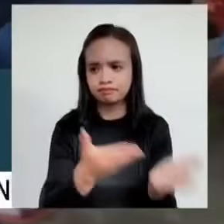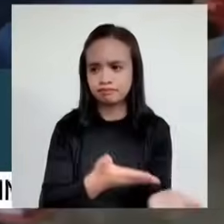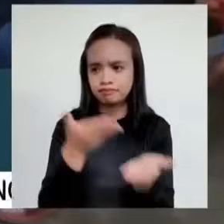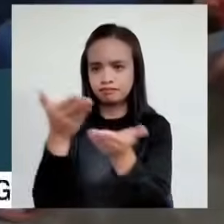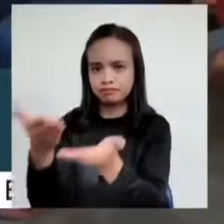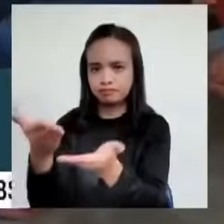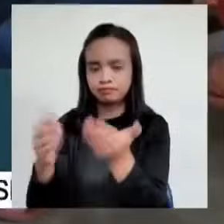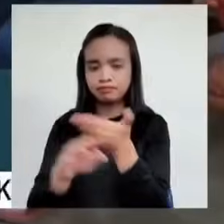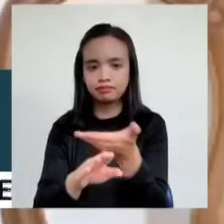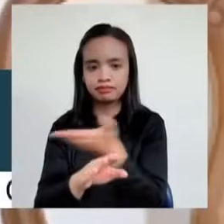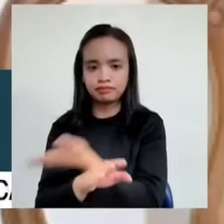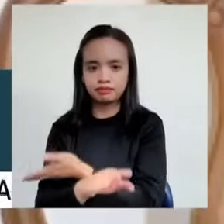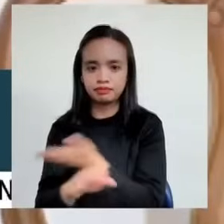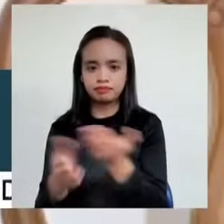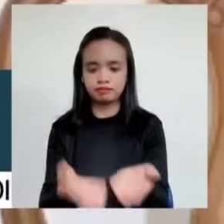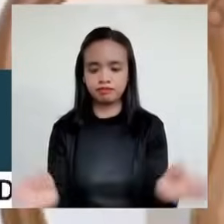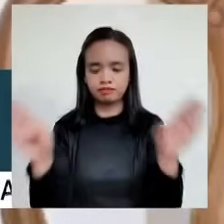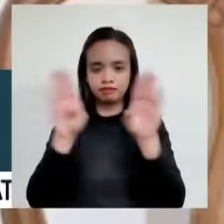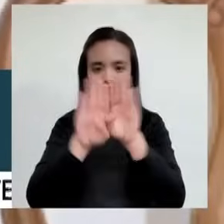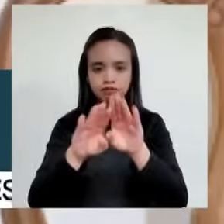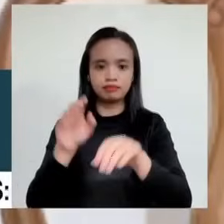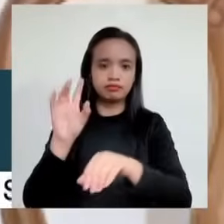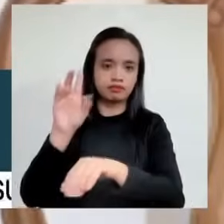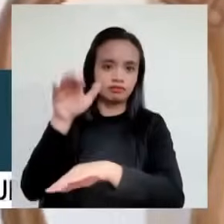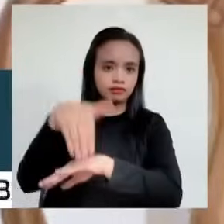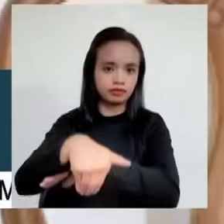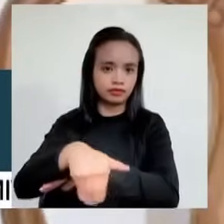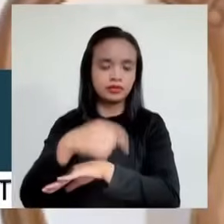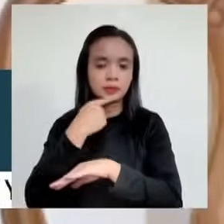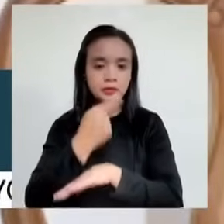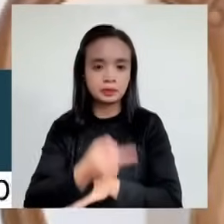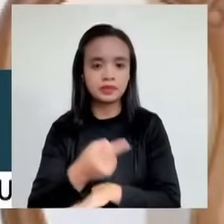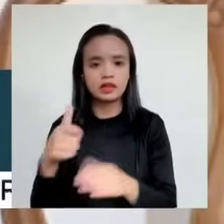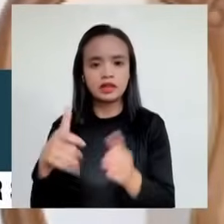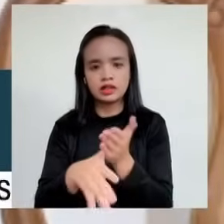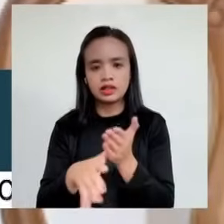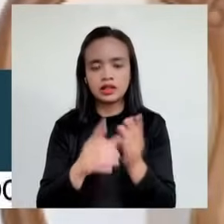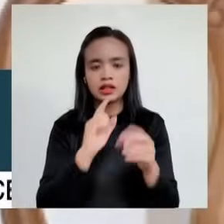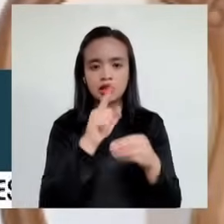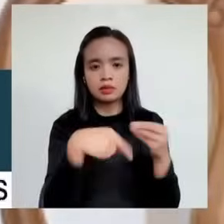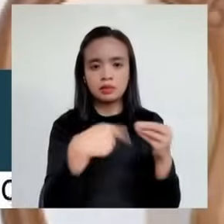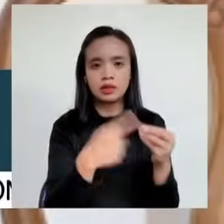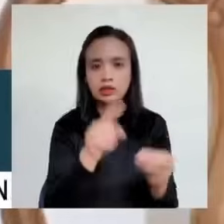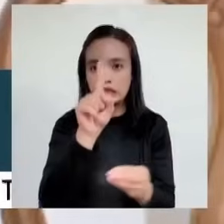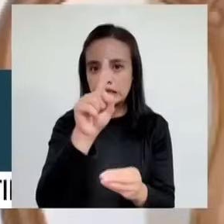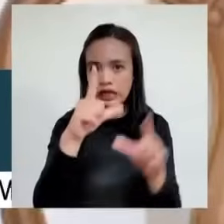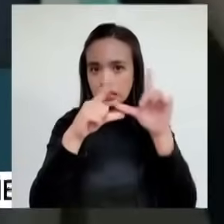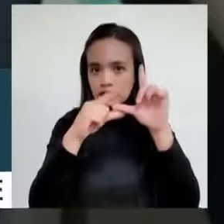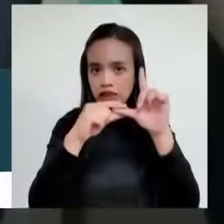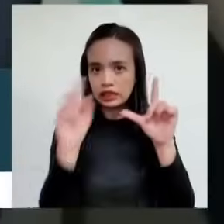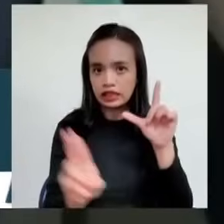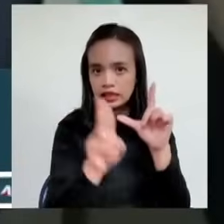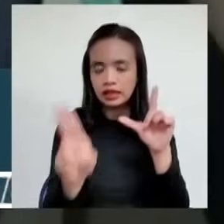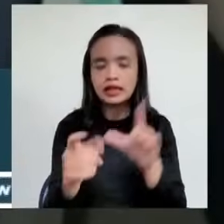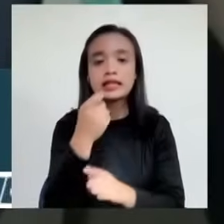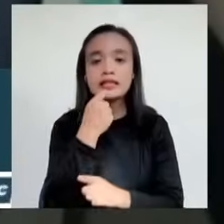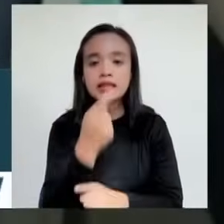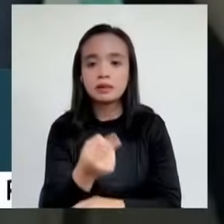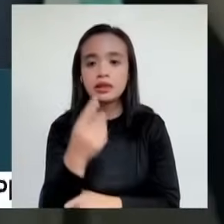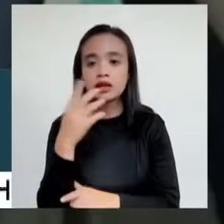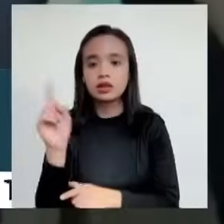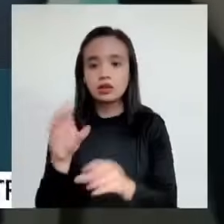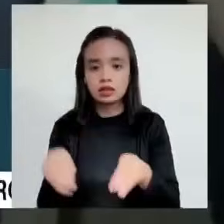at 7 p.m. The poll body has also answered allegation on the single IP address and previously said that this was provided to them by